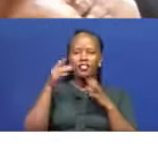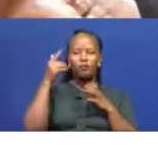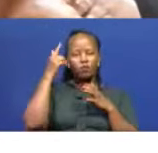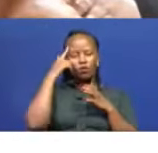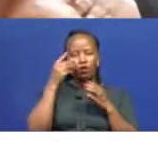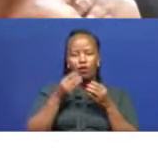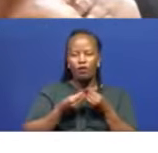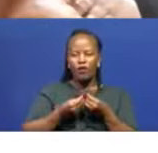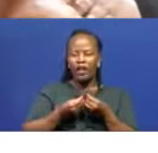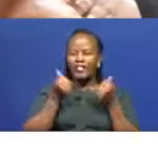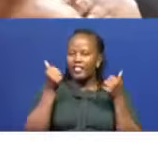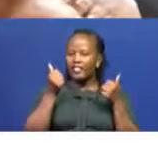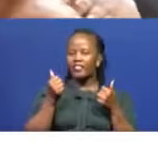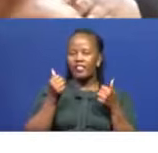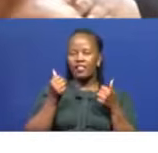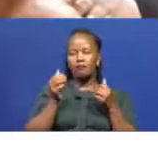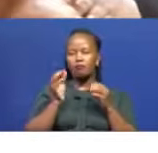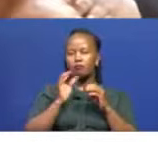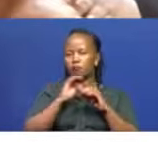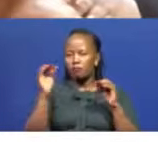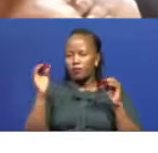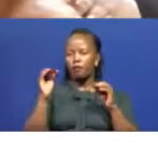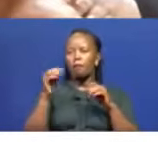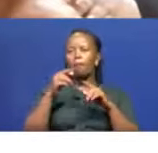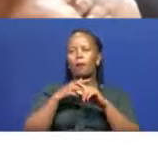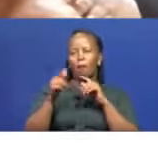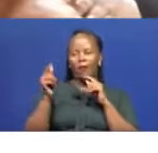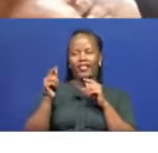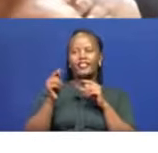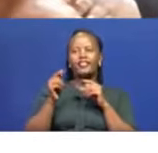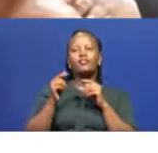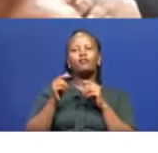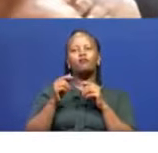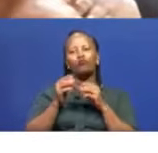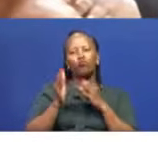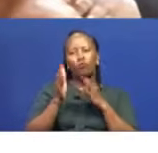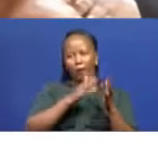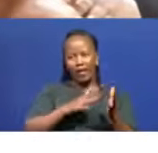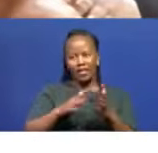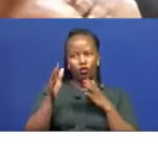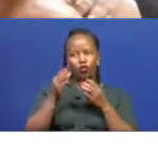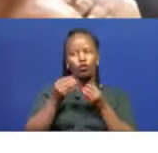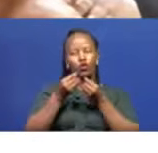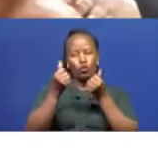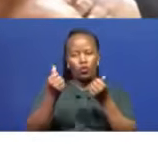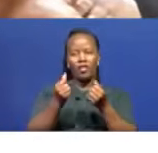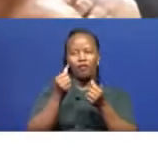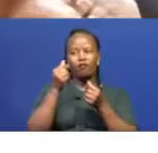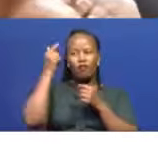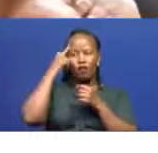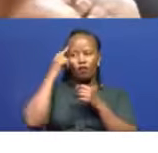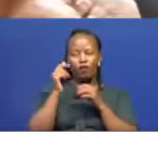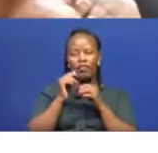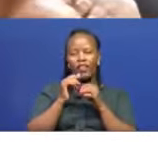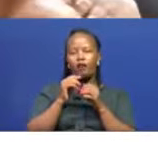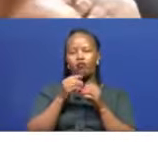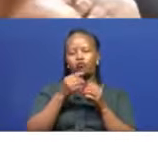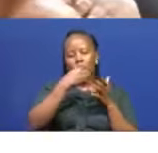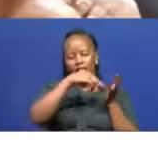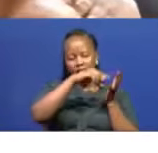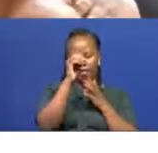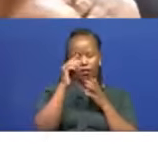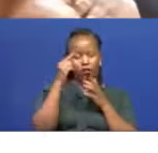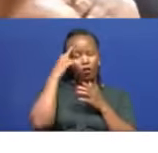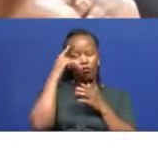addressing alleged misconduct, but rather an extraordinary remedy reserved for the clearest and most